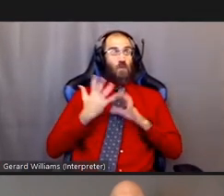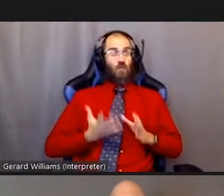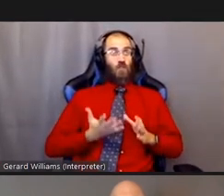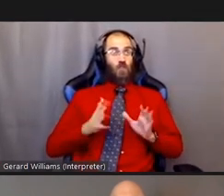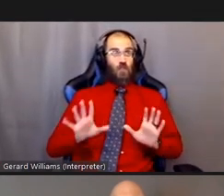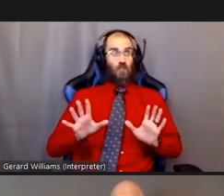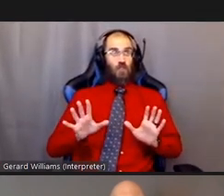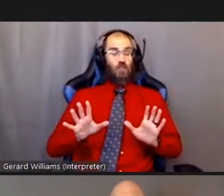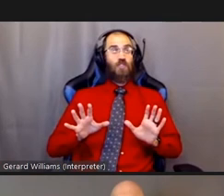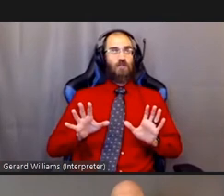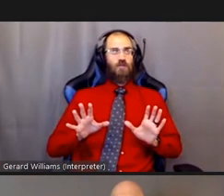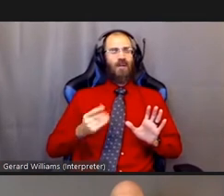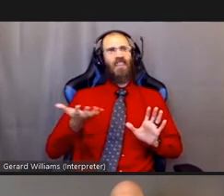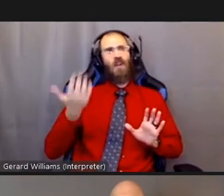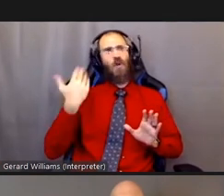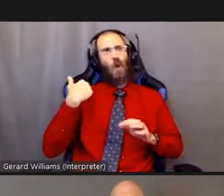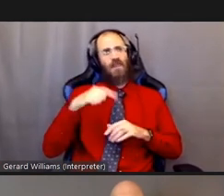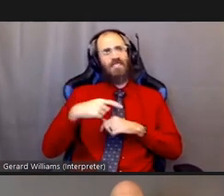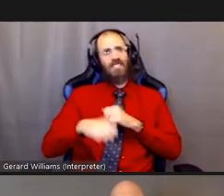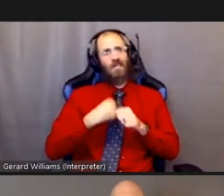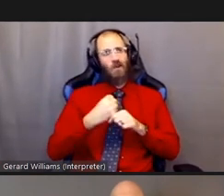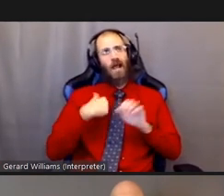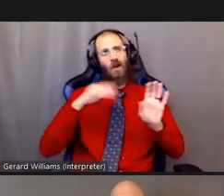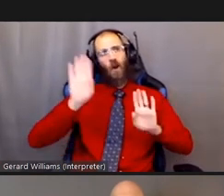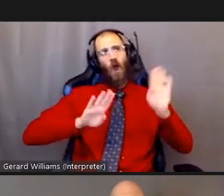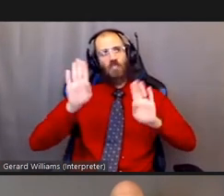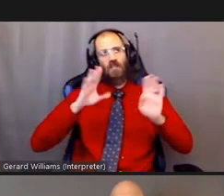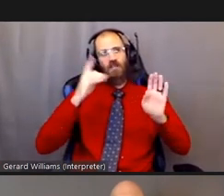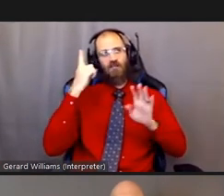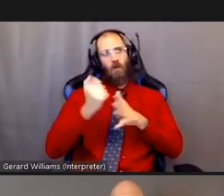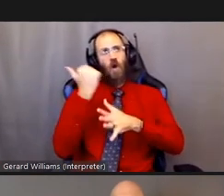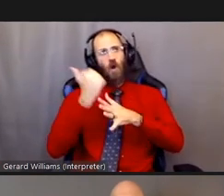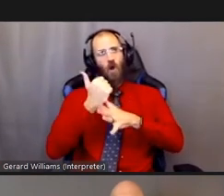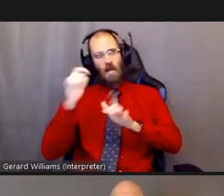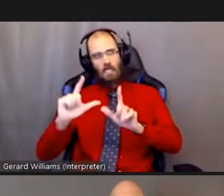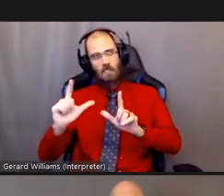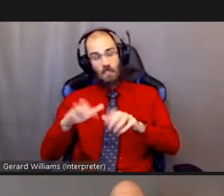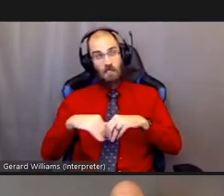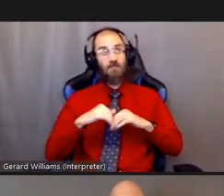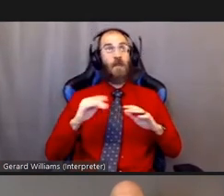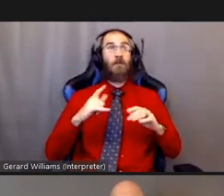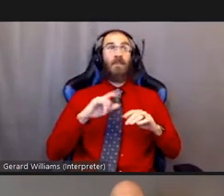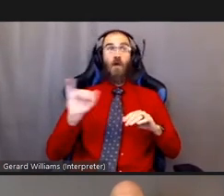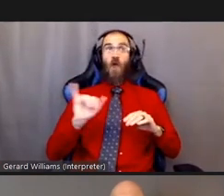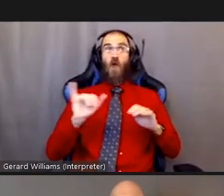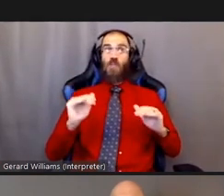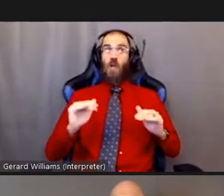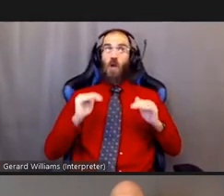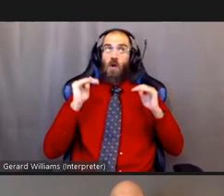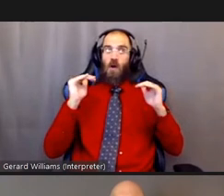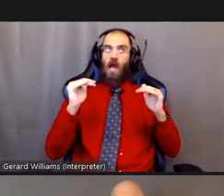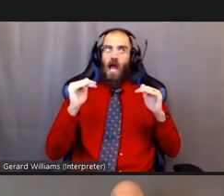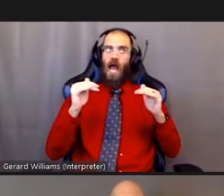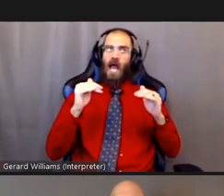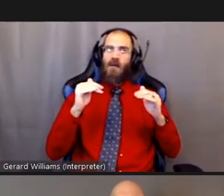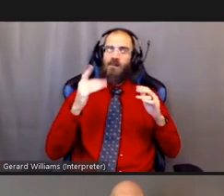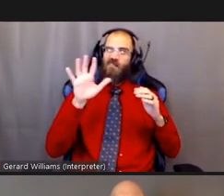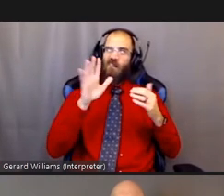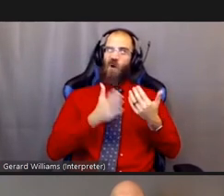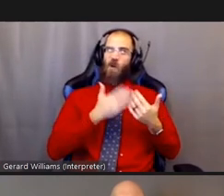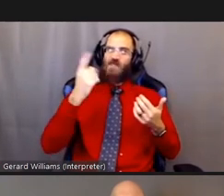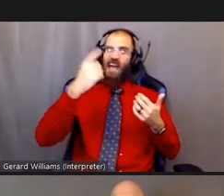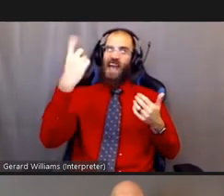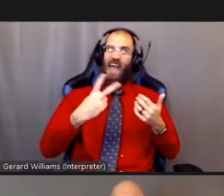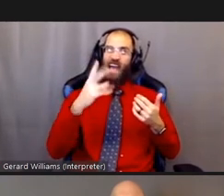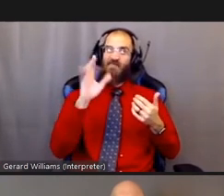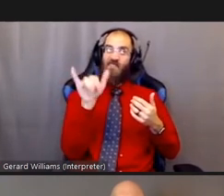there was an auction for priority licenses, but there's also a significant portion, almost half of that band, that's